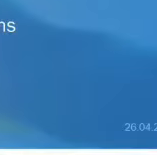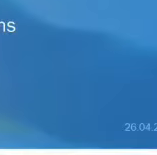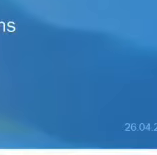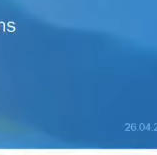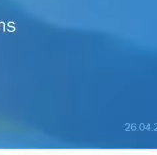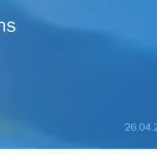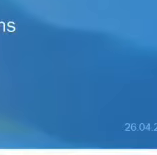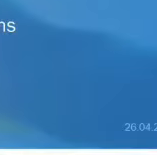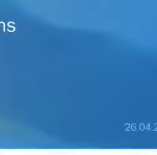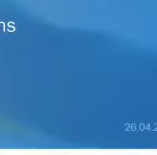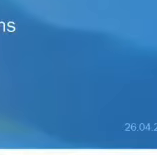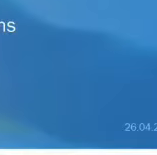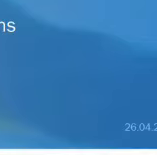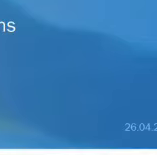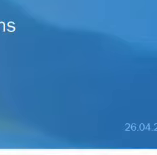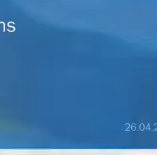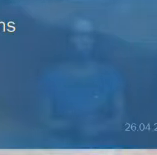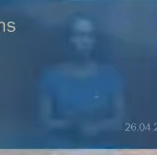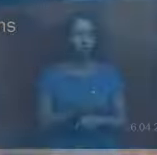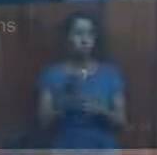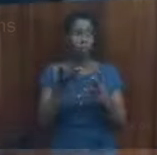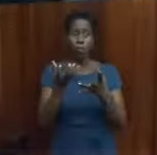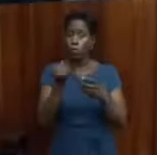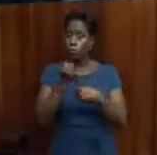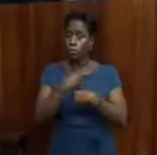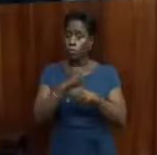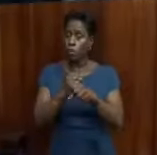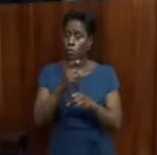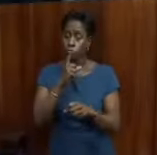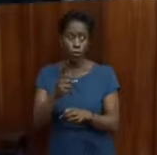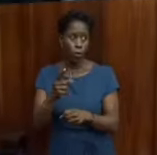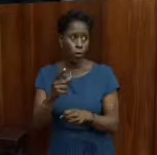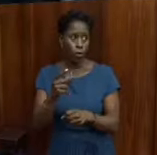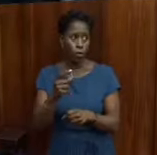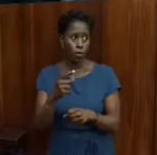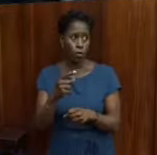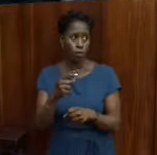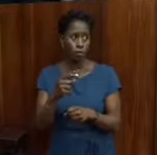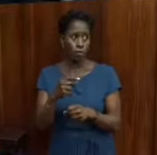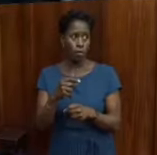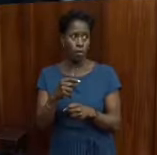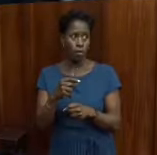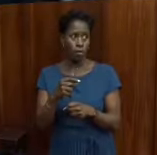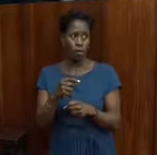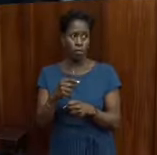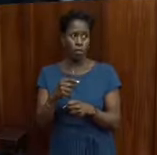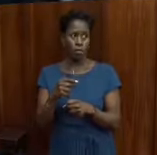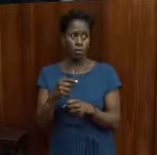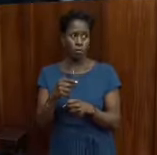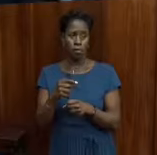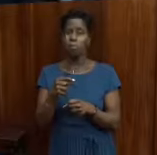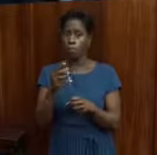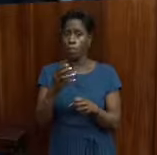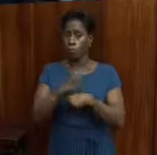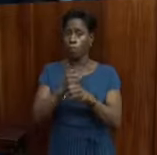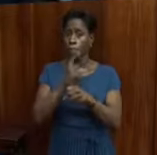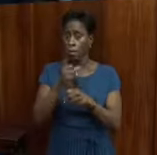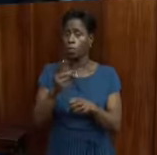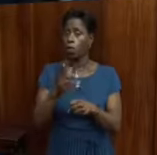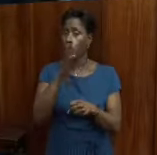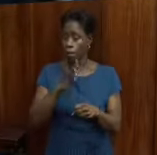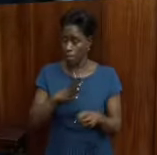targeted to reach 849 registered medium and small microenterprises, including women and young